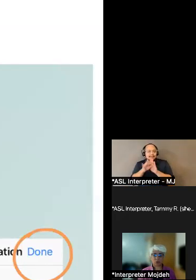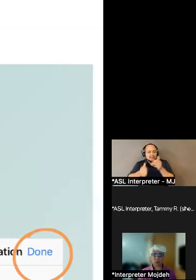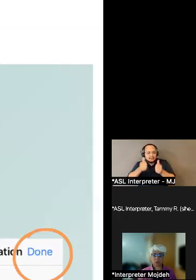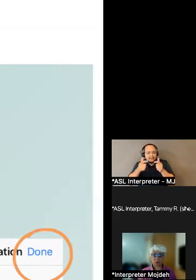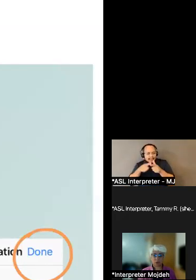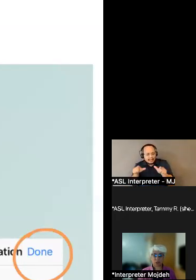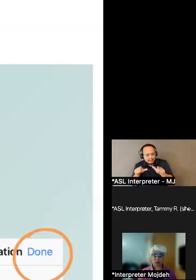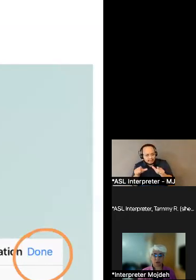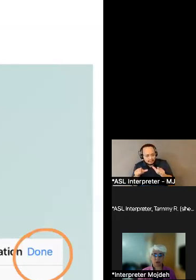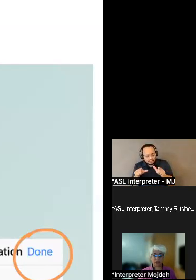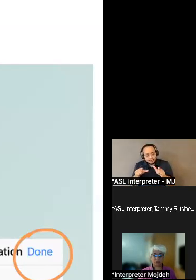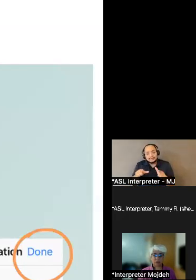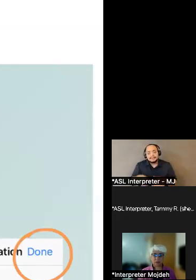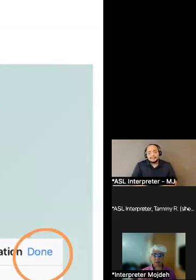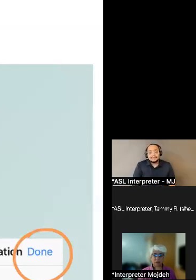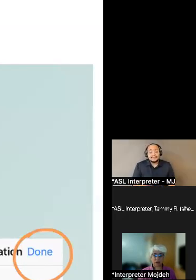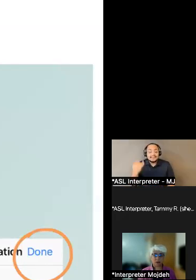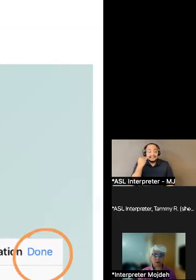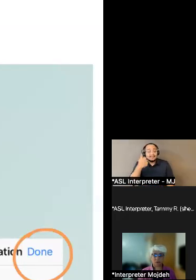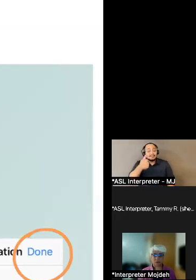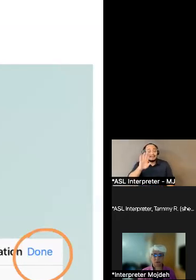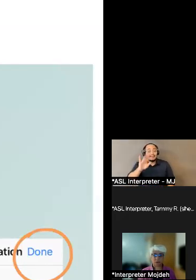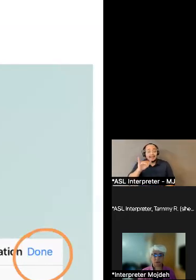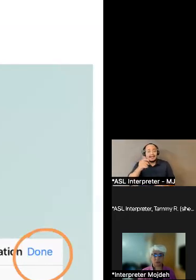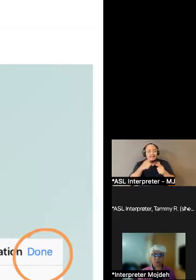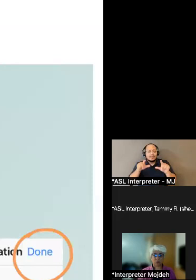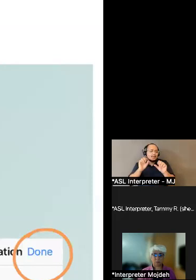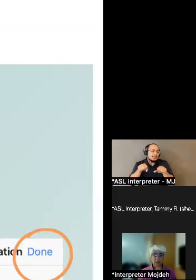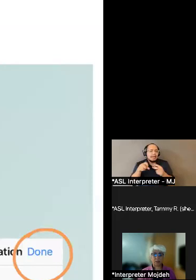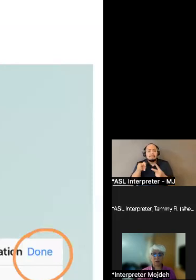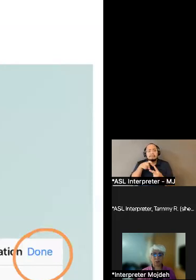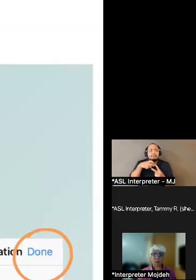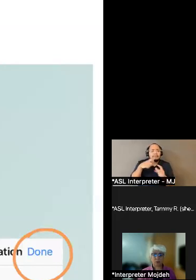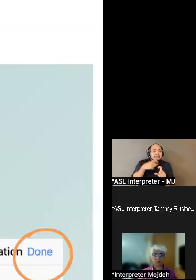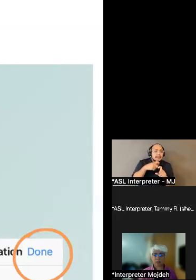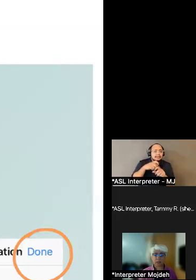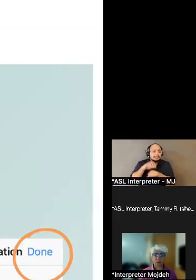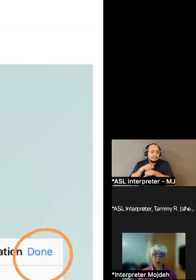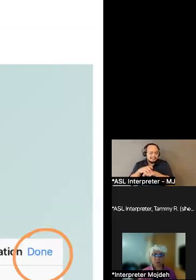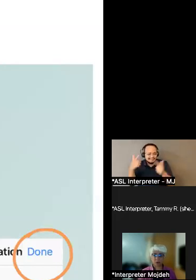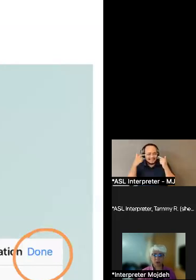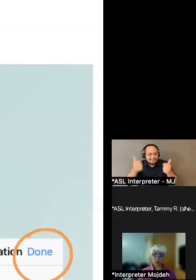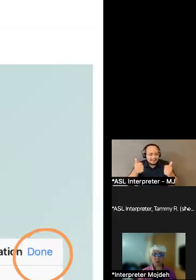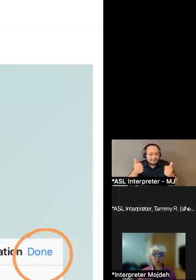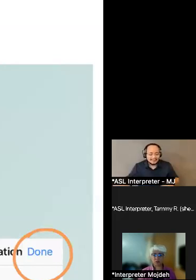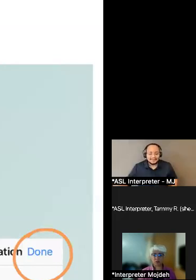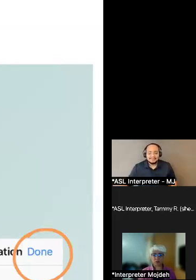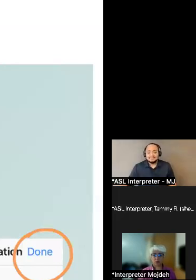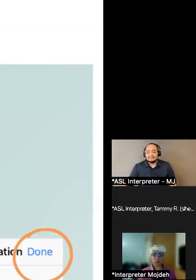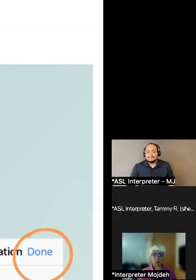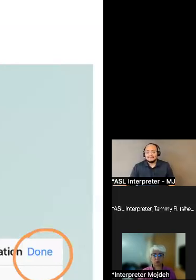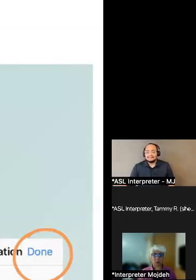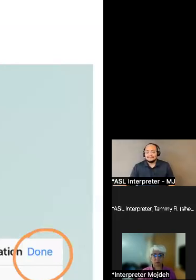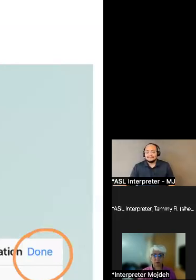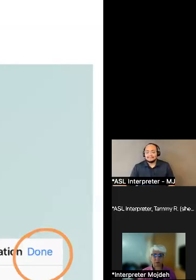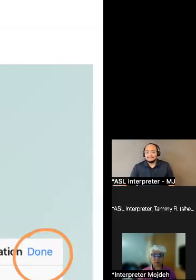you don't need to choose a channel and you can speak in either of those two languages. Estos espacios se crean con el apoyo de todos. Por favor,